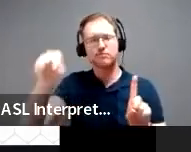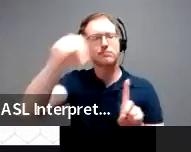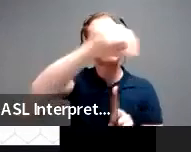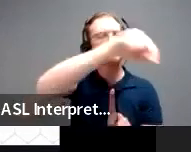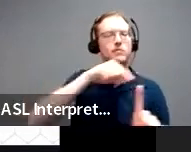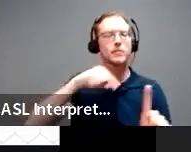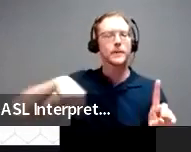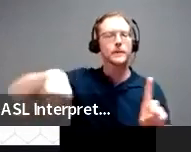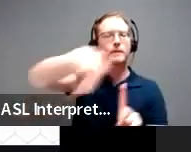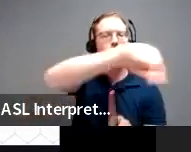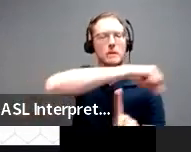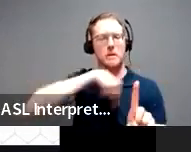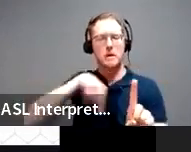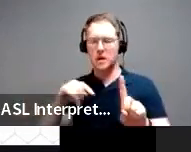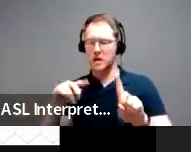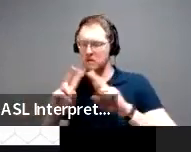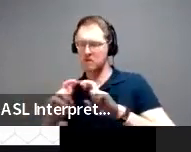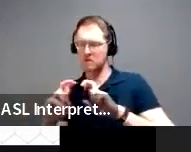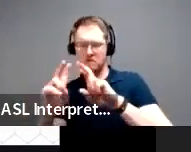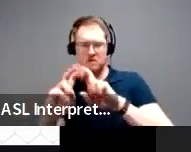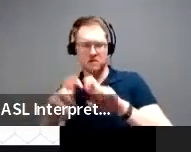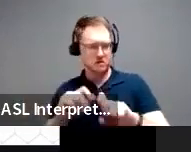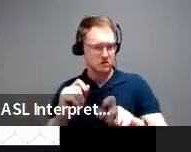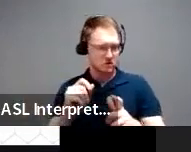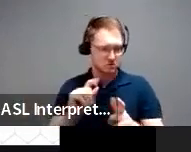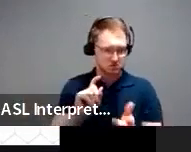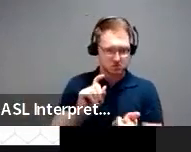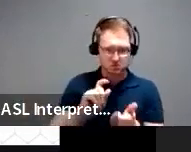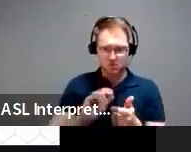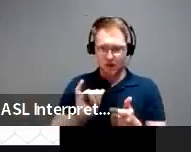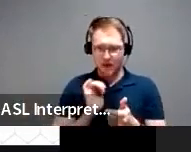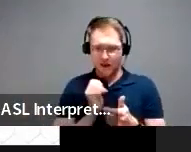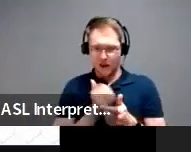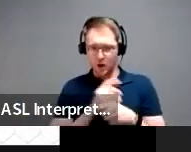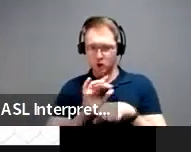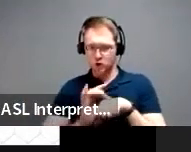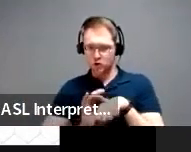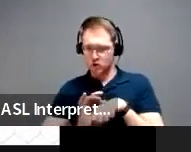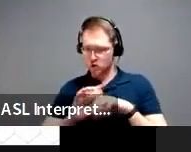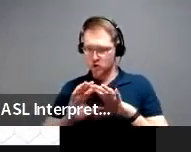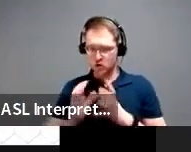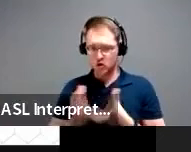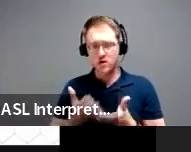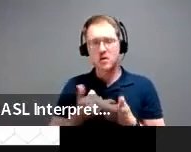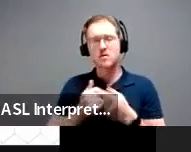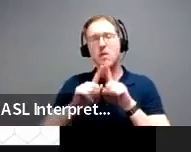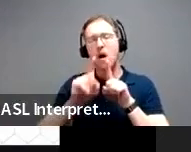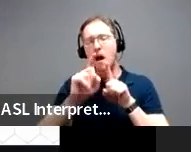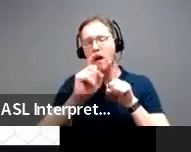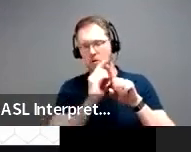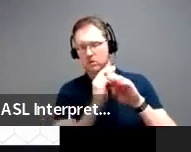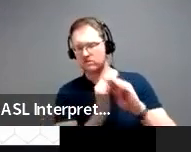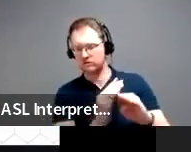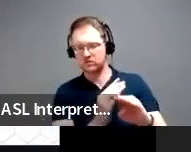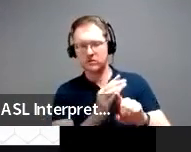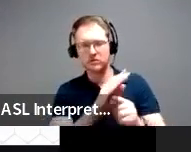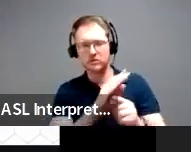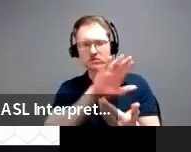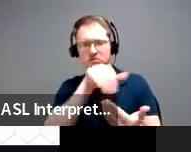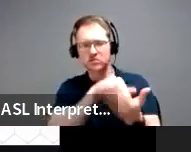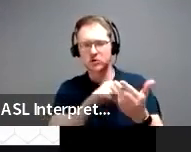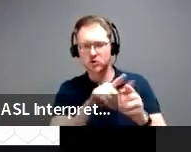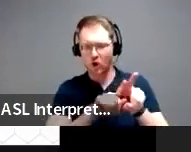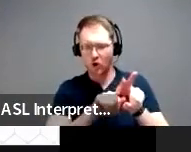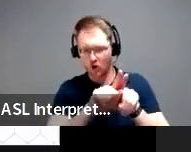those planetary systems could be like our own. But that requires us blocking out the central star, because it's kind